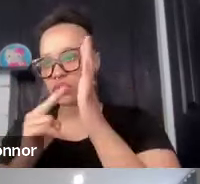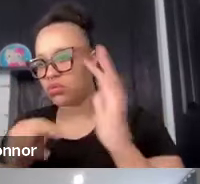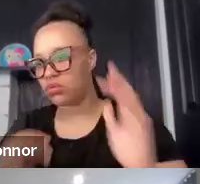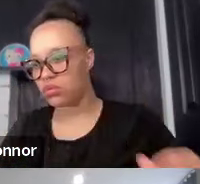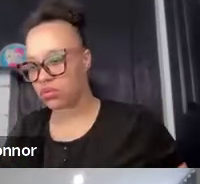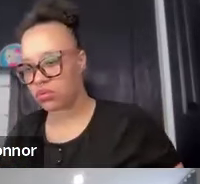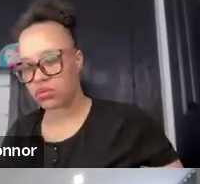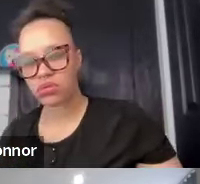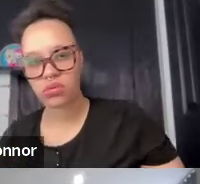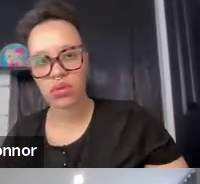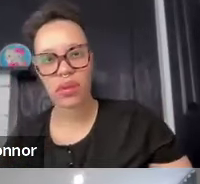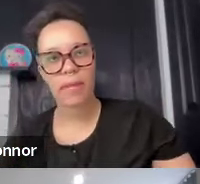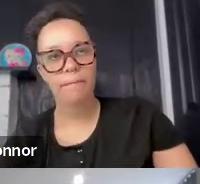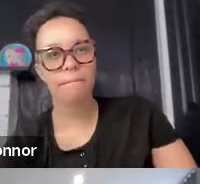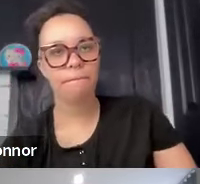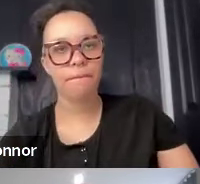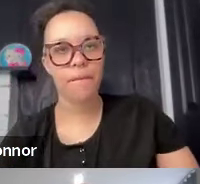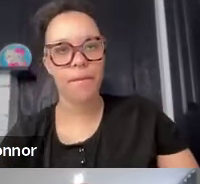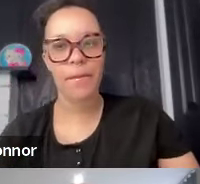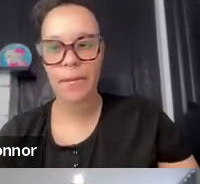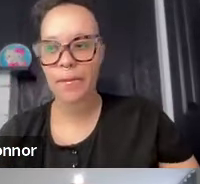Sandeep says in the chat. So you might want to read what he wrote.